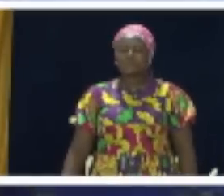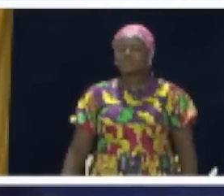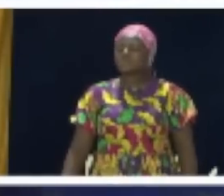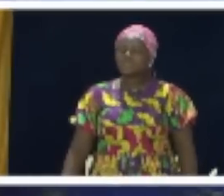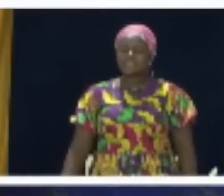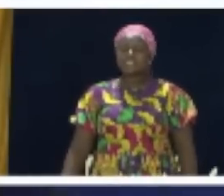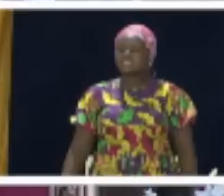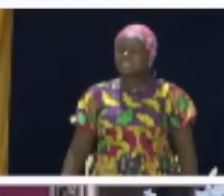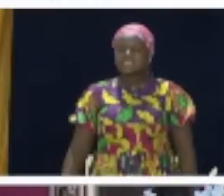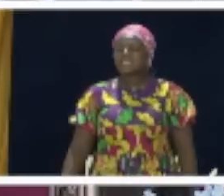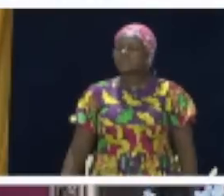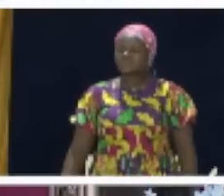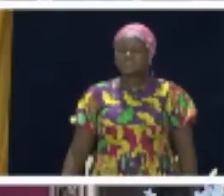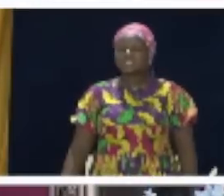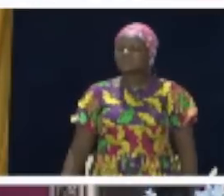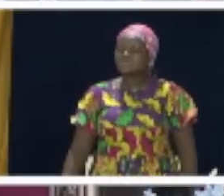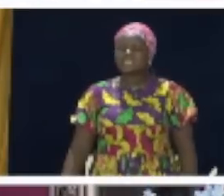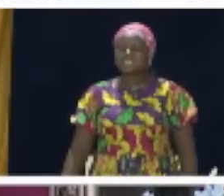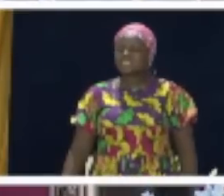Thank you.